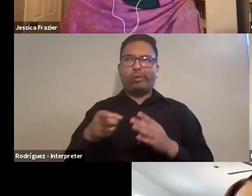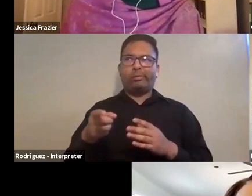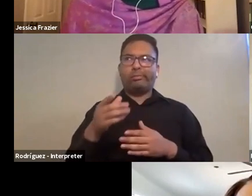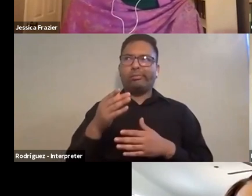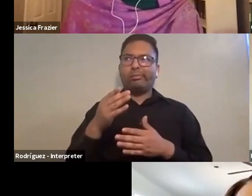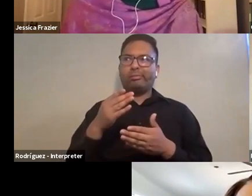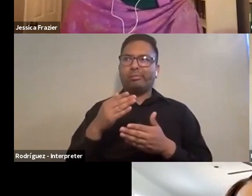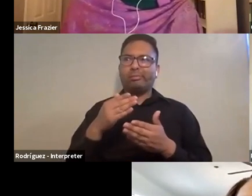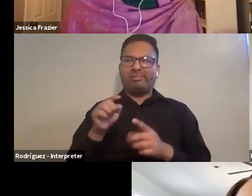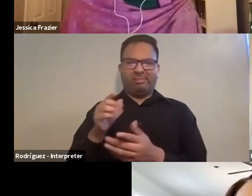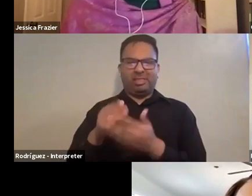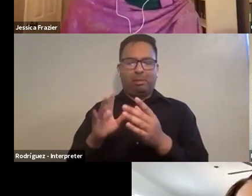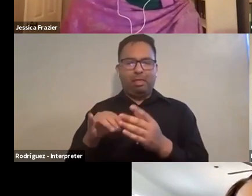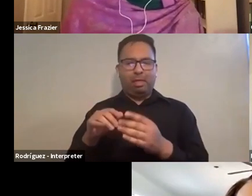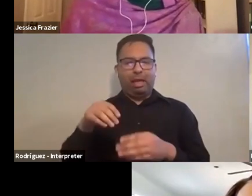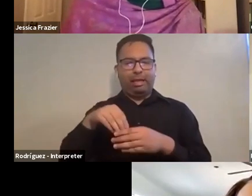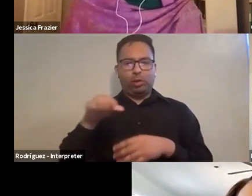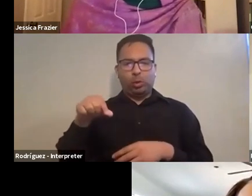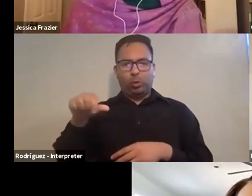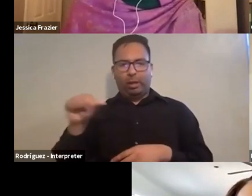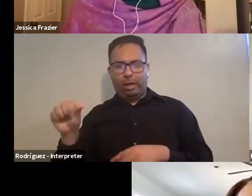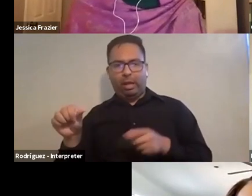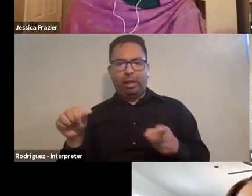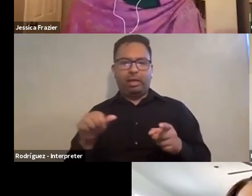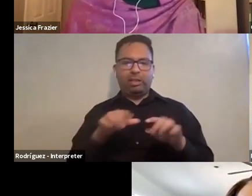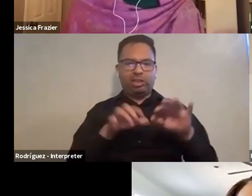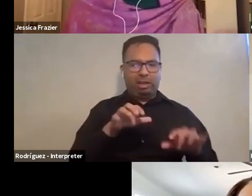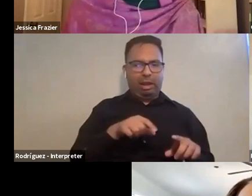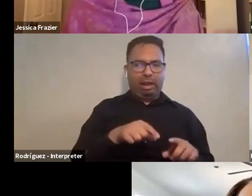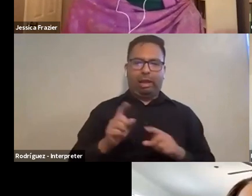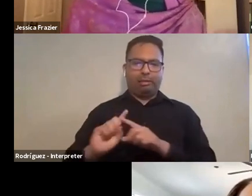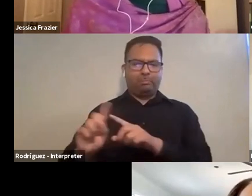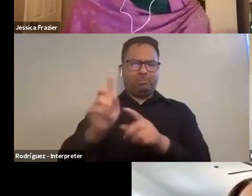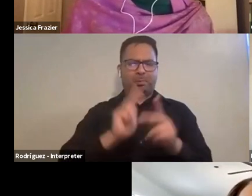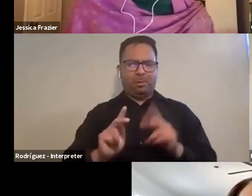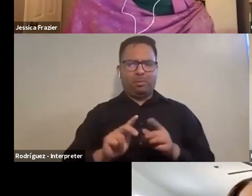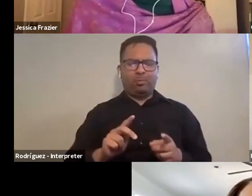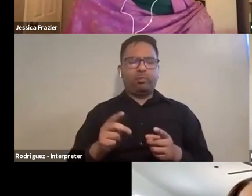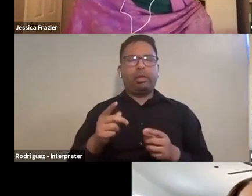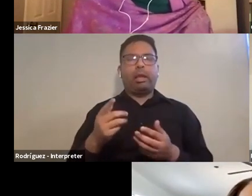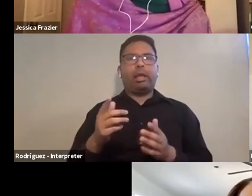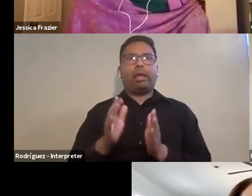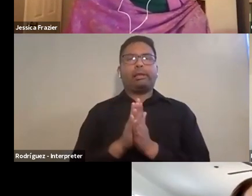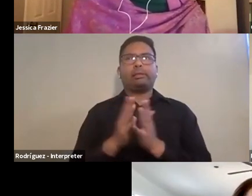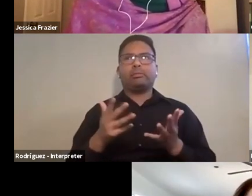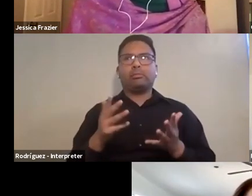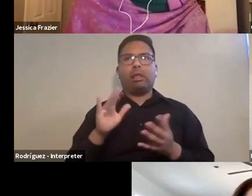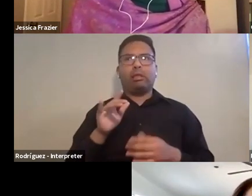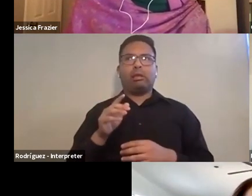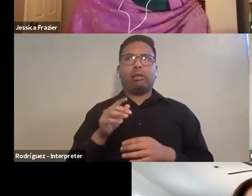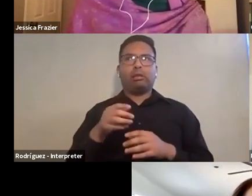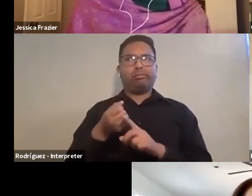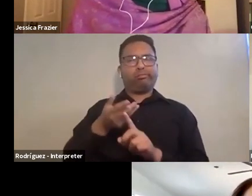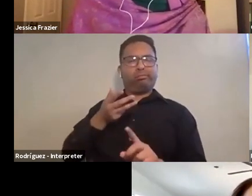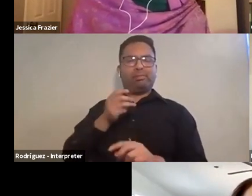come in the Q&A and in the chat from various people about the attitude, explaining the attitude of